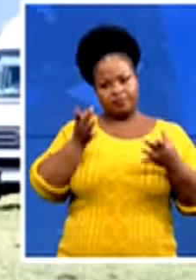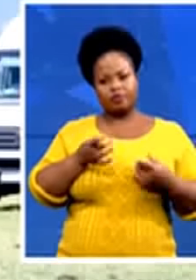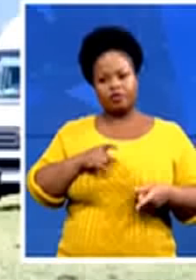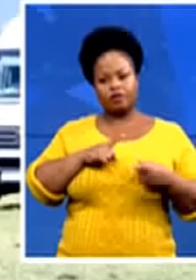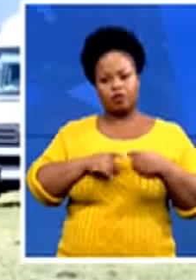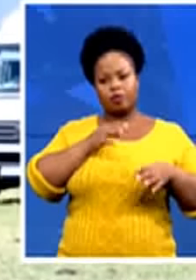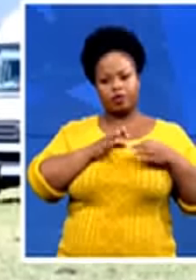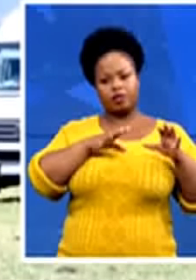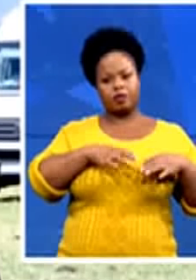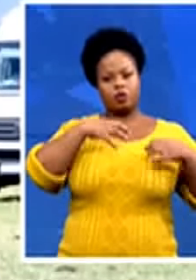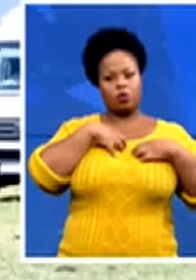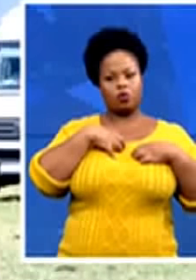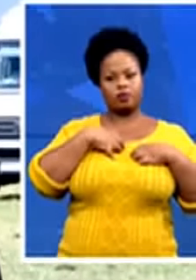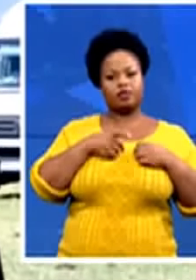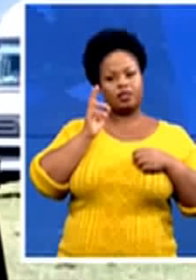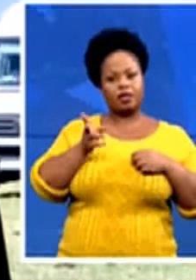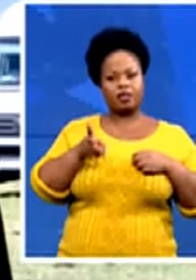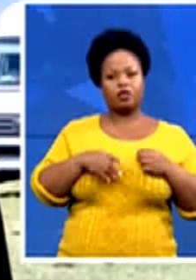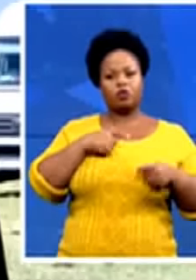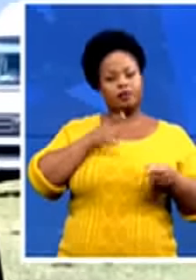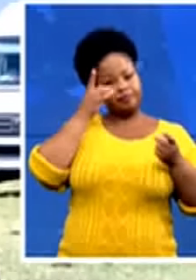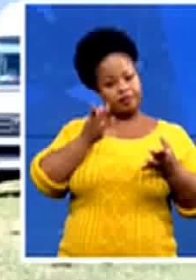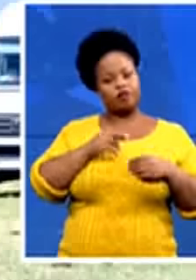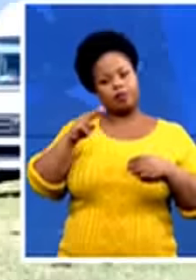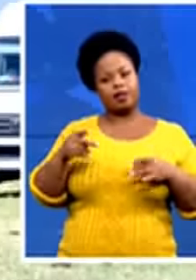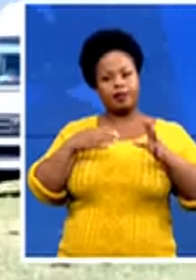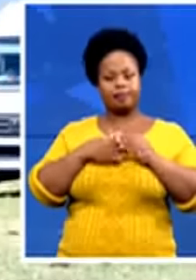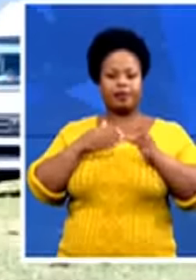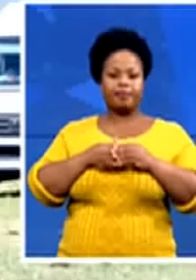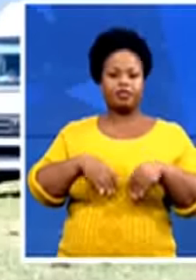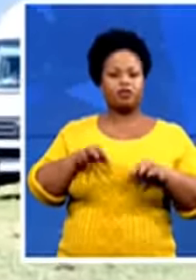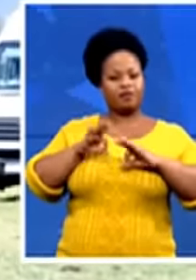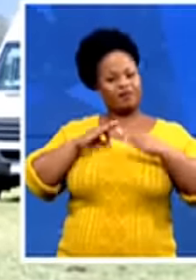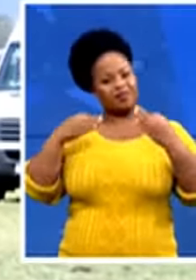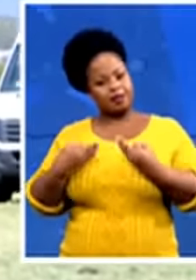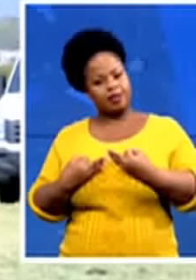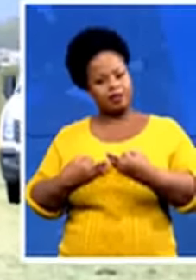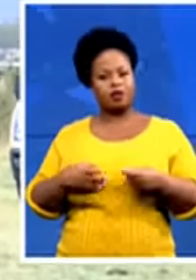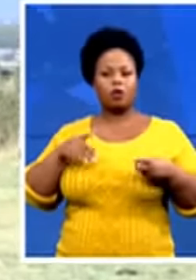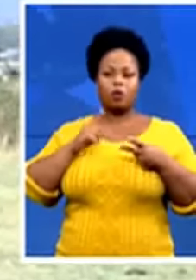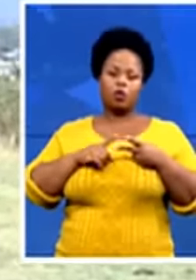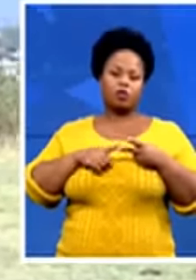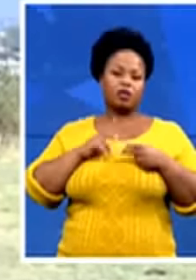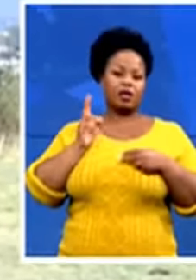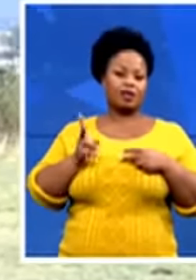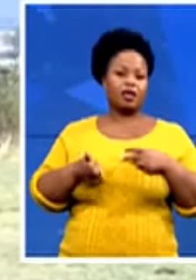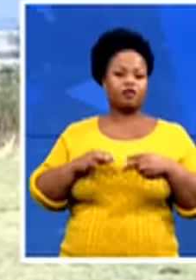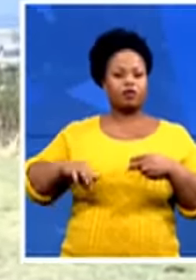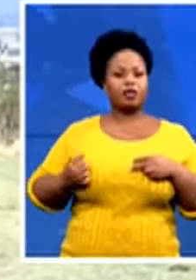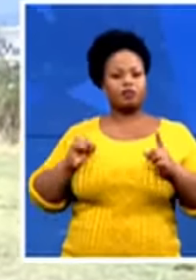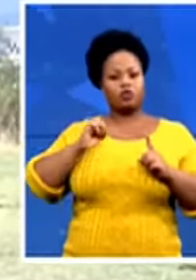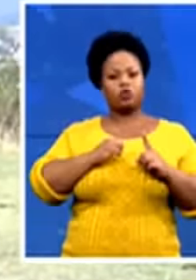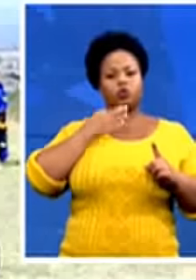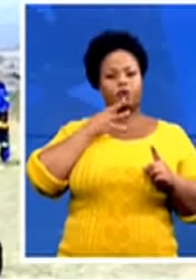course, be tributes from members of her family and her husband, Mr. Mandla Msibi.